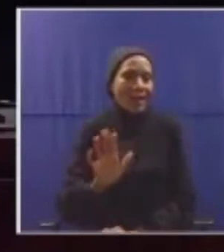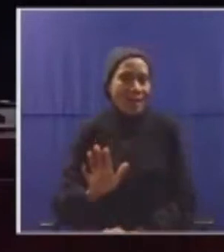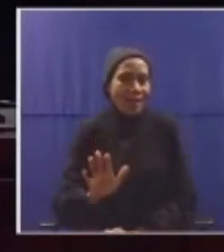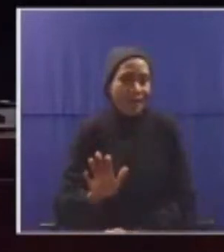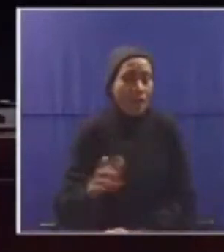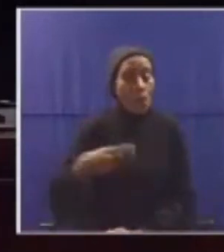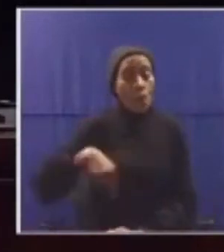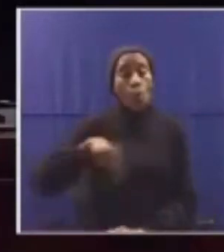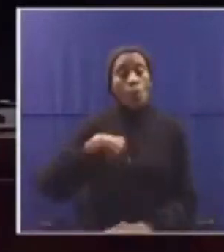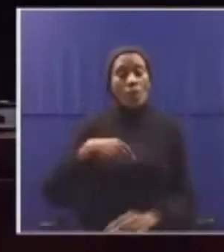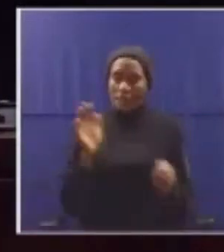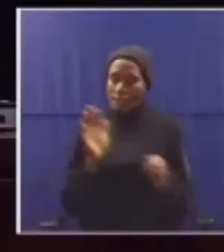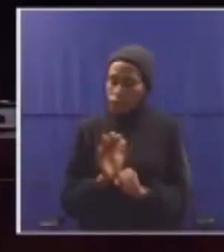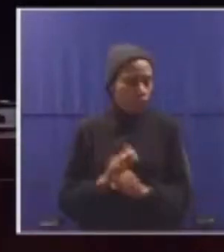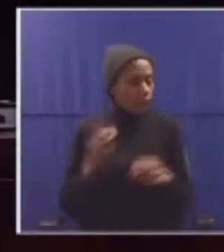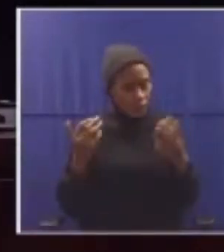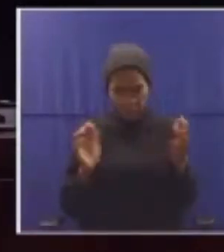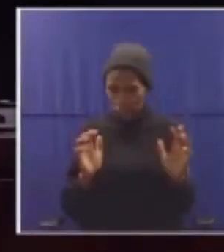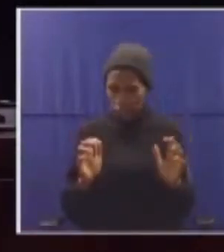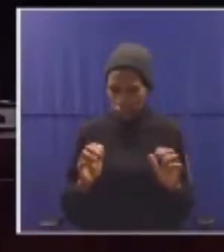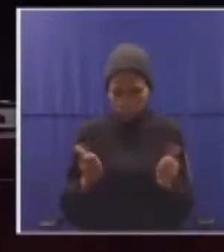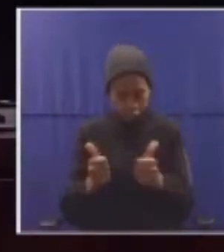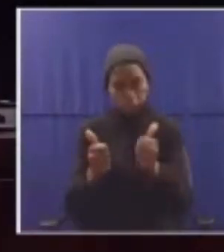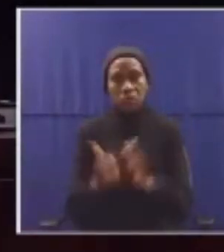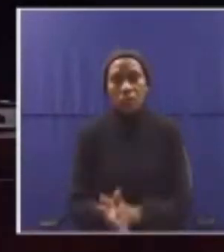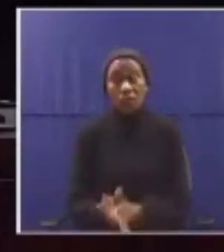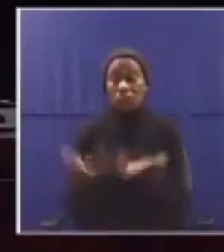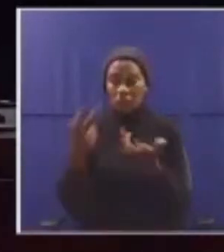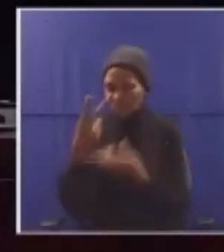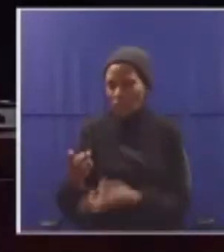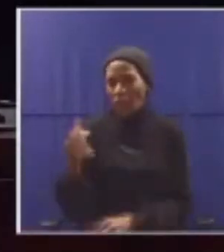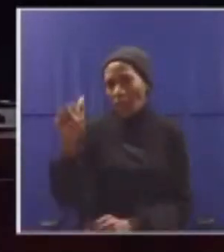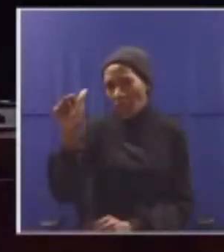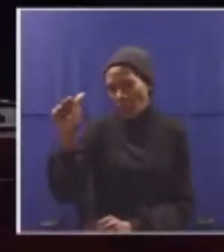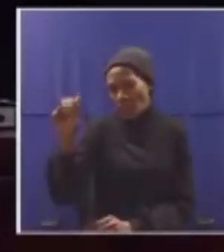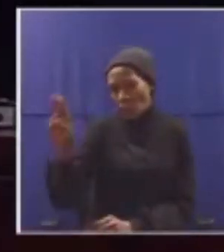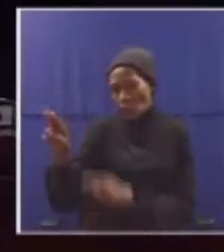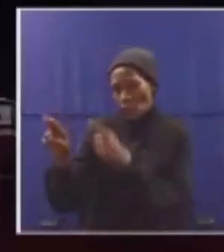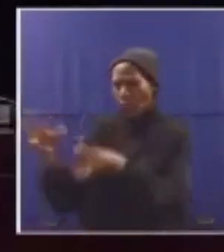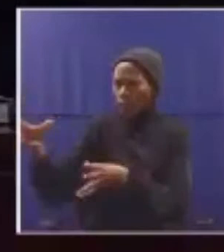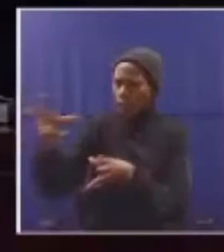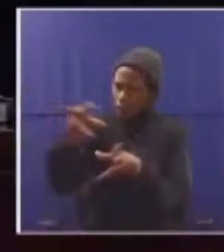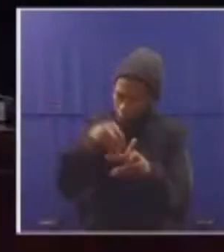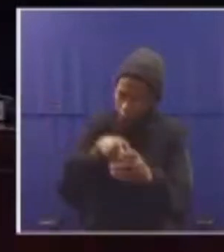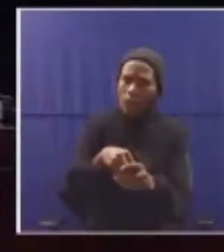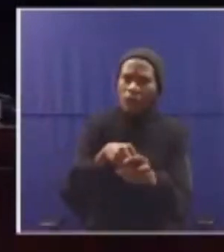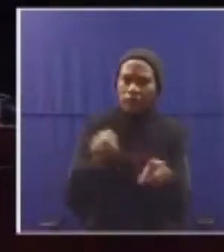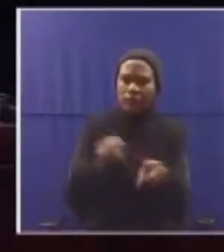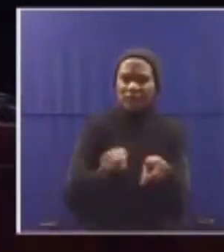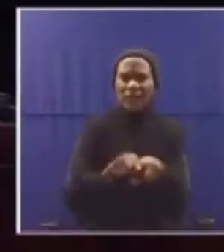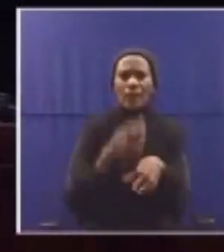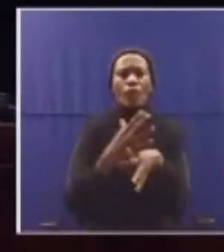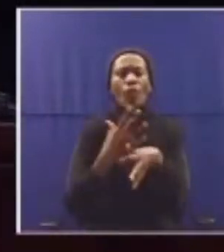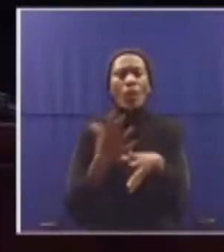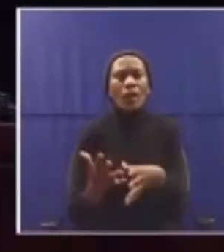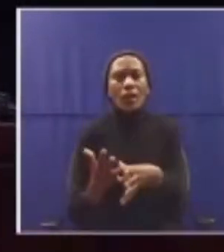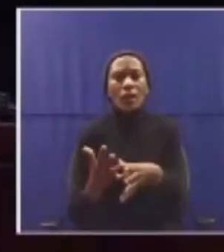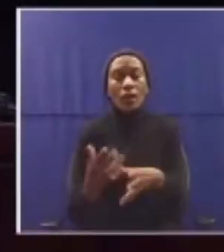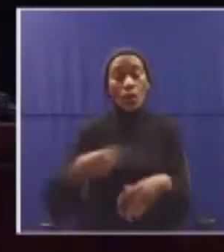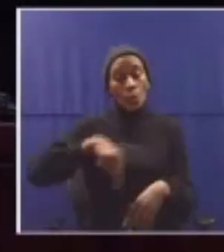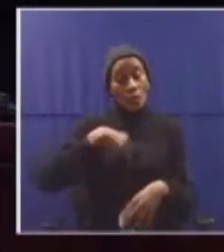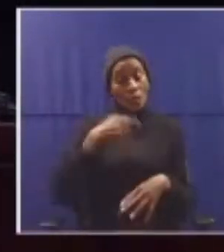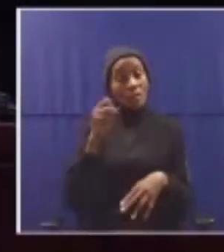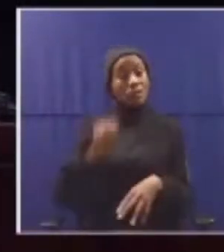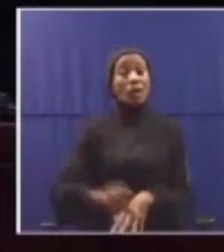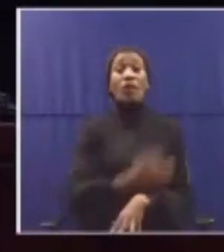We are fully involved. In fact, the African Union is involved in this mission. So we are not alone